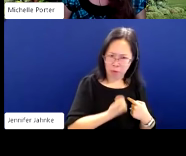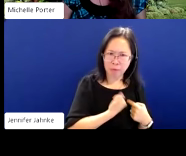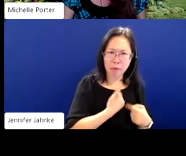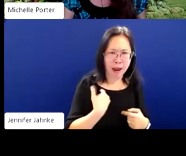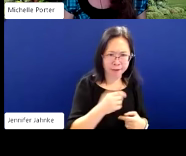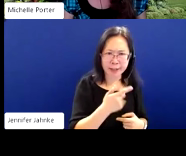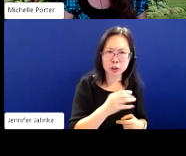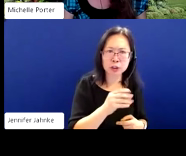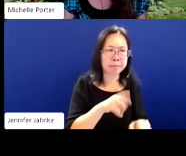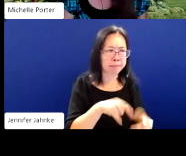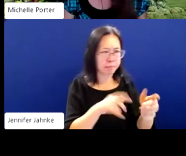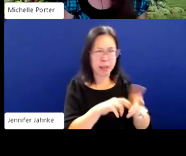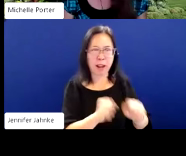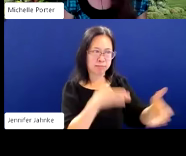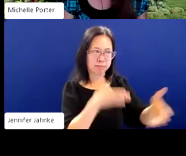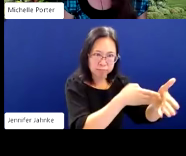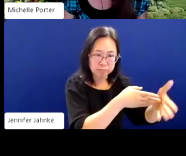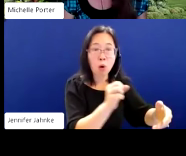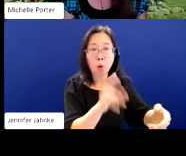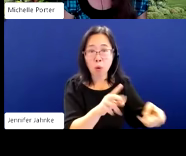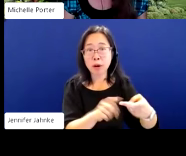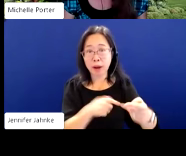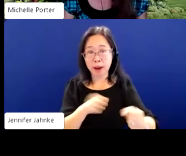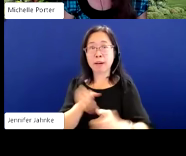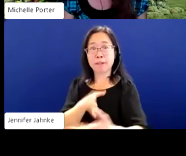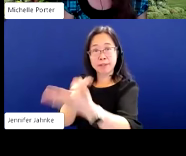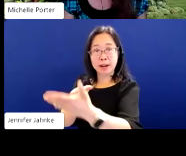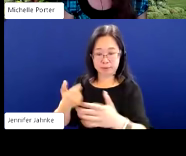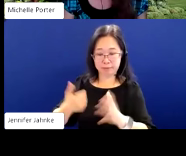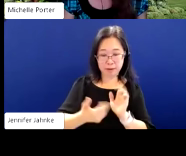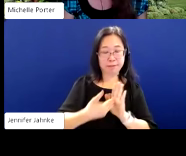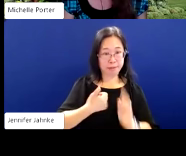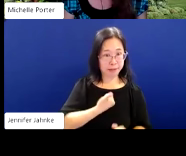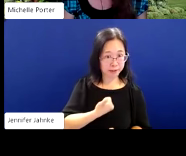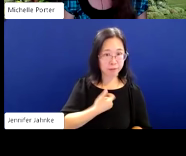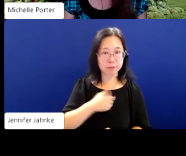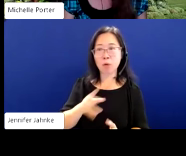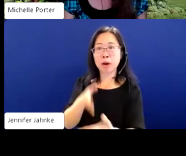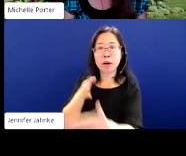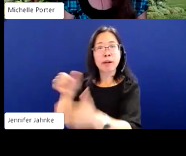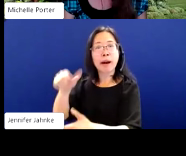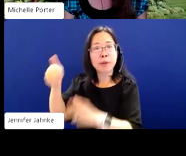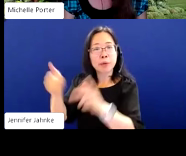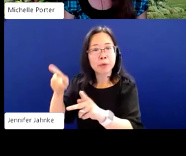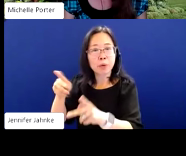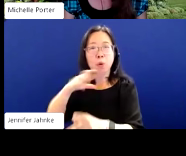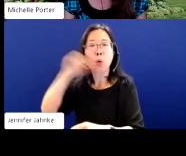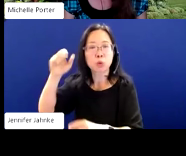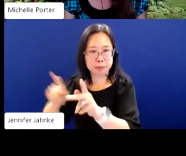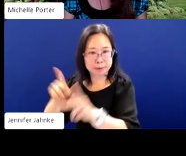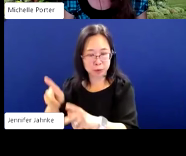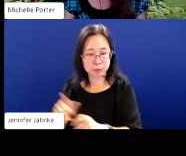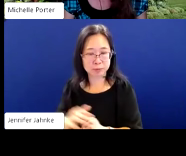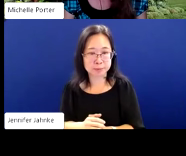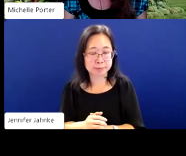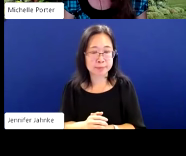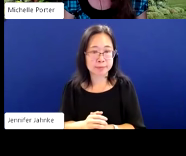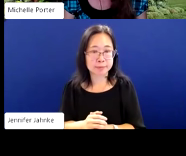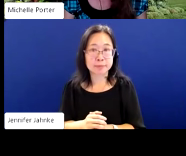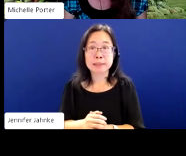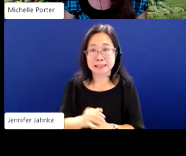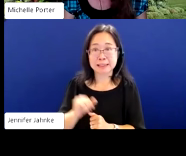but it can also affect older adults' perceptions of other older people. And so this also